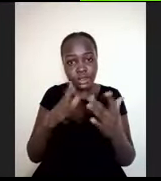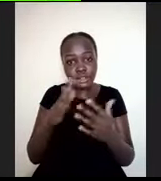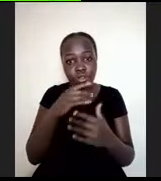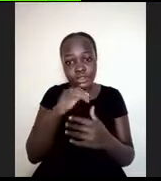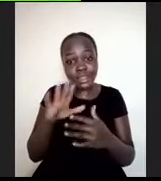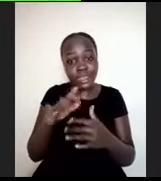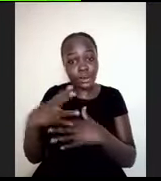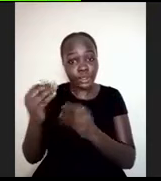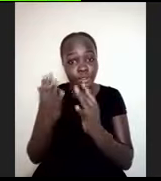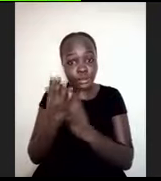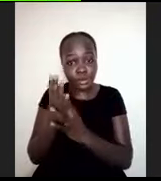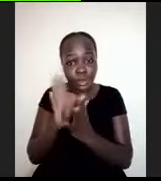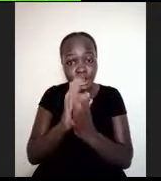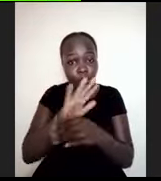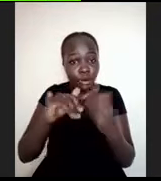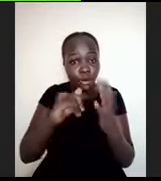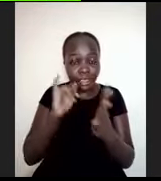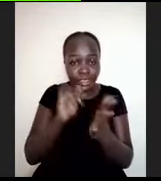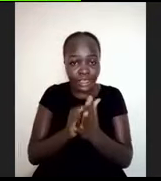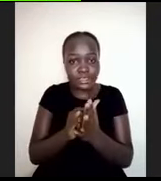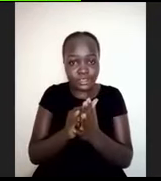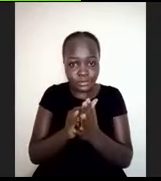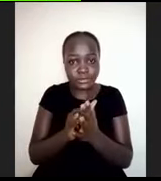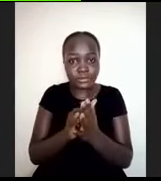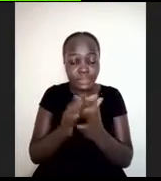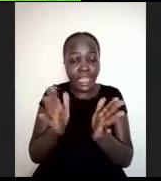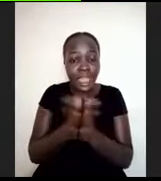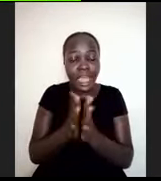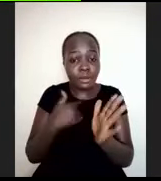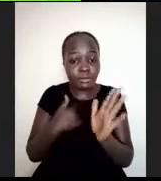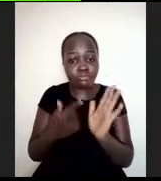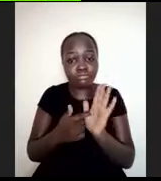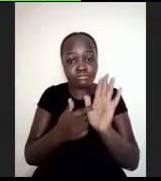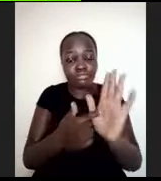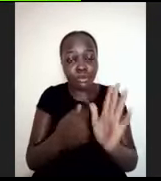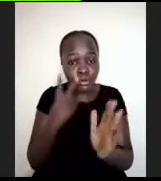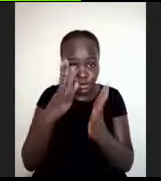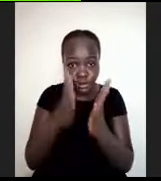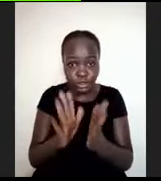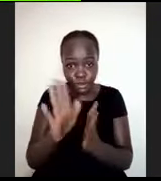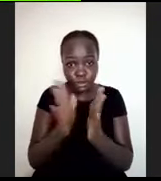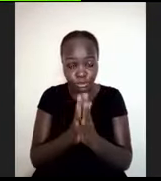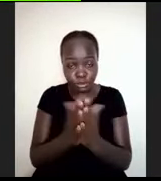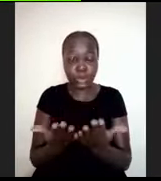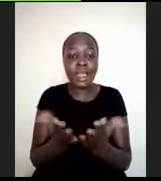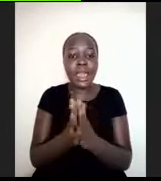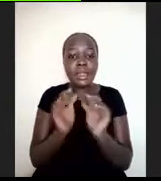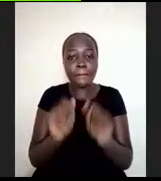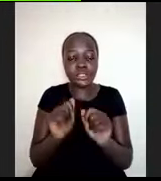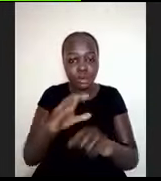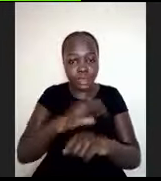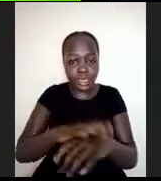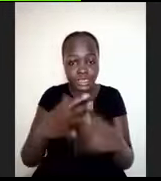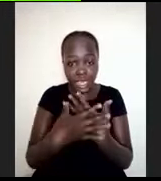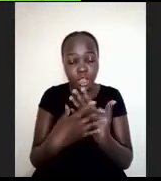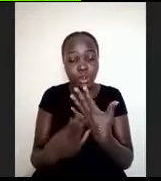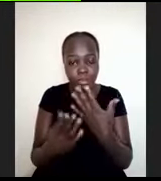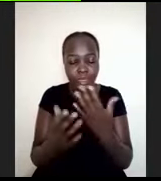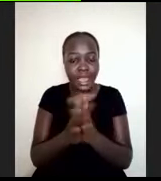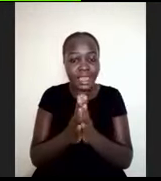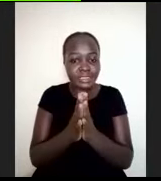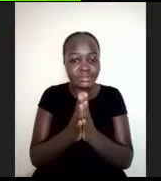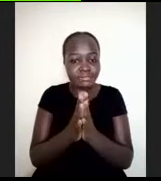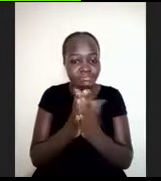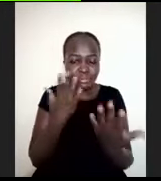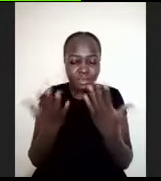all. And of course, I'll put it up for the viewers. I've actually done that and they can definitely get a copy and listen and just